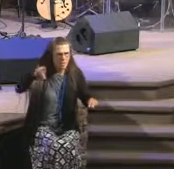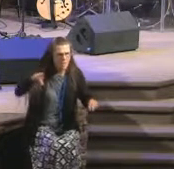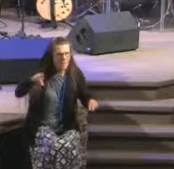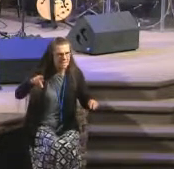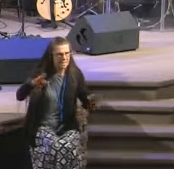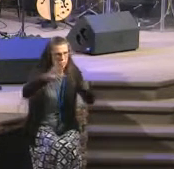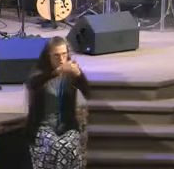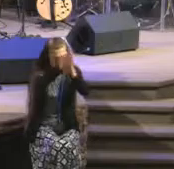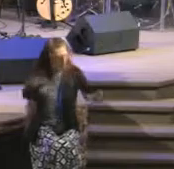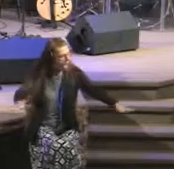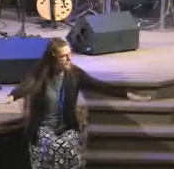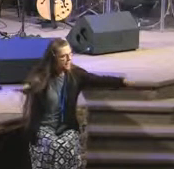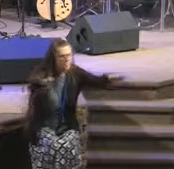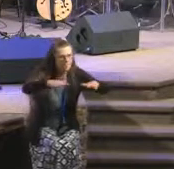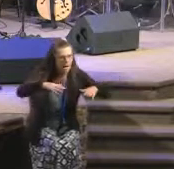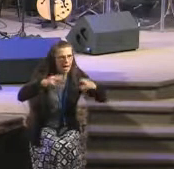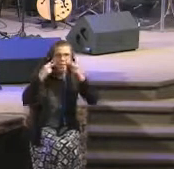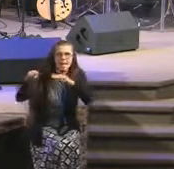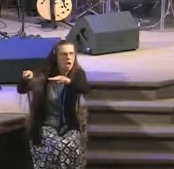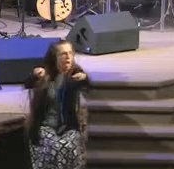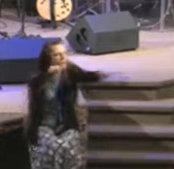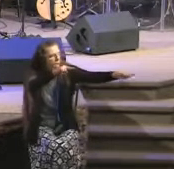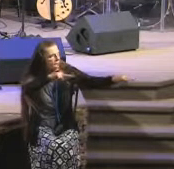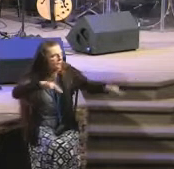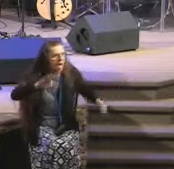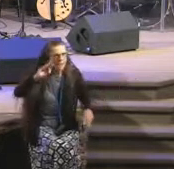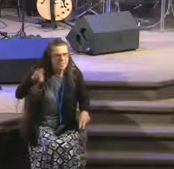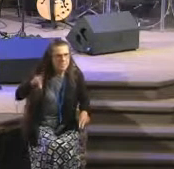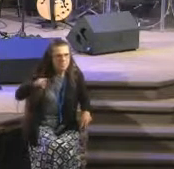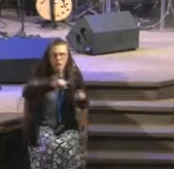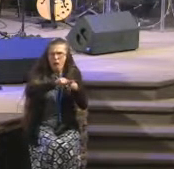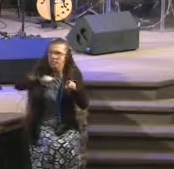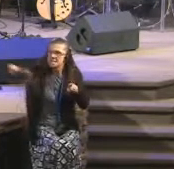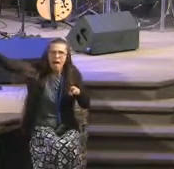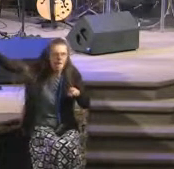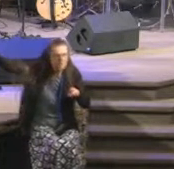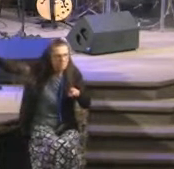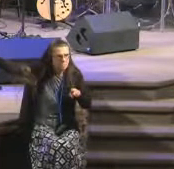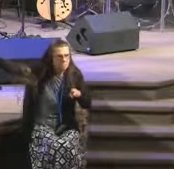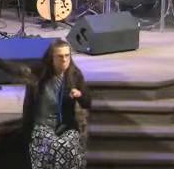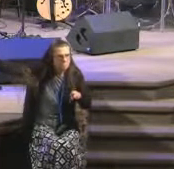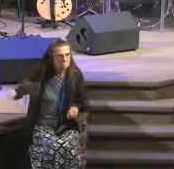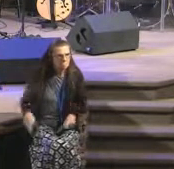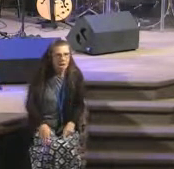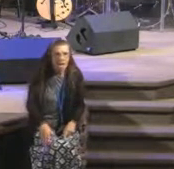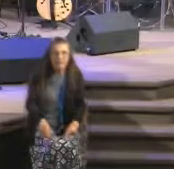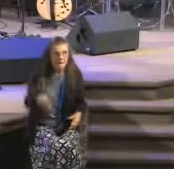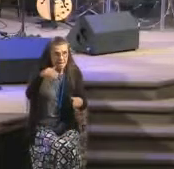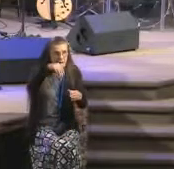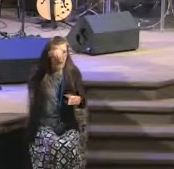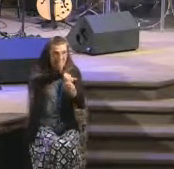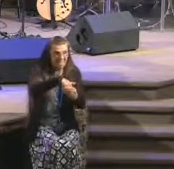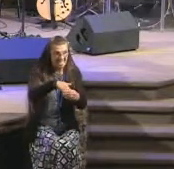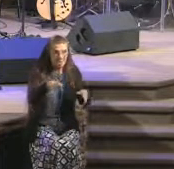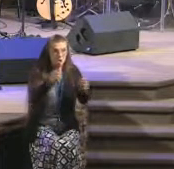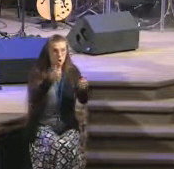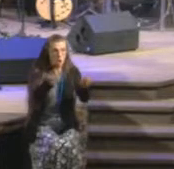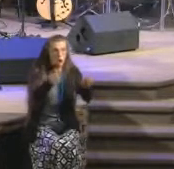to calm everything down, and they look everywhere, and the pastor's left the building. He got in his car and